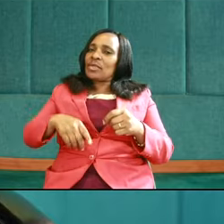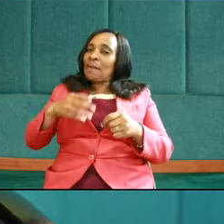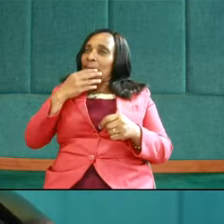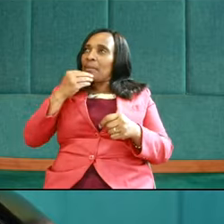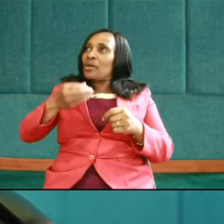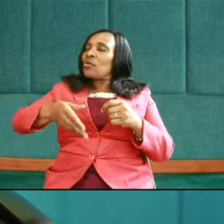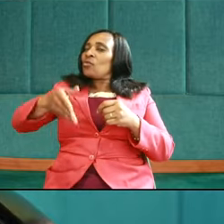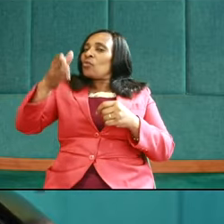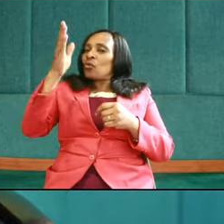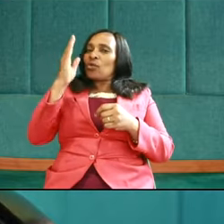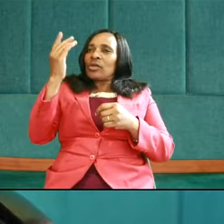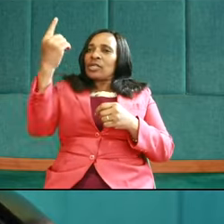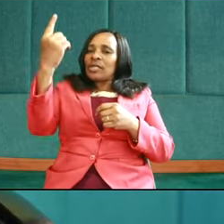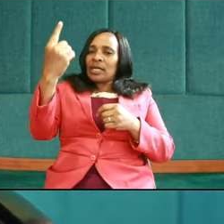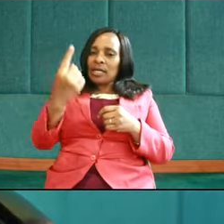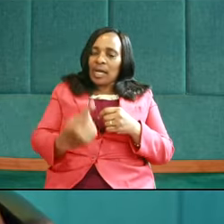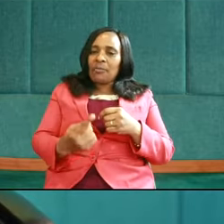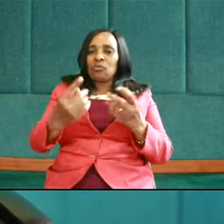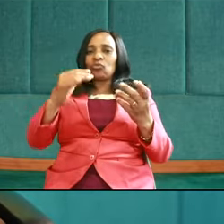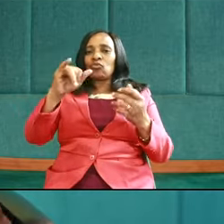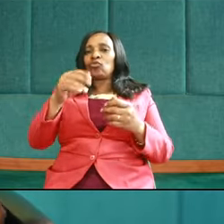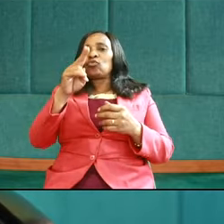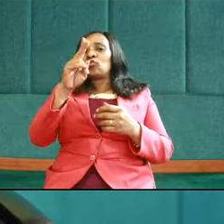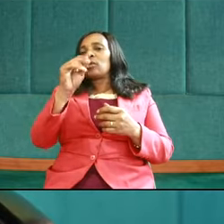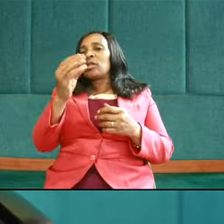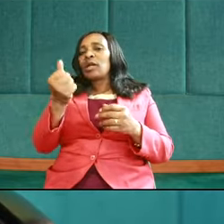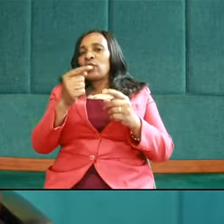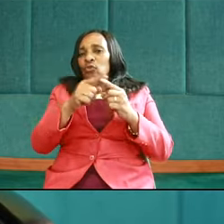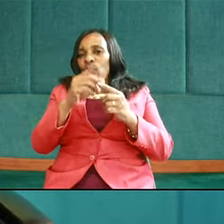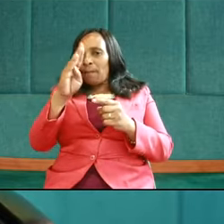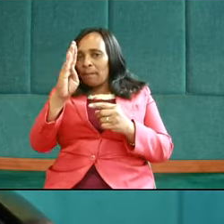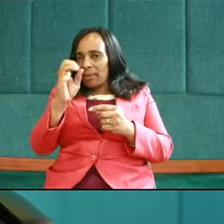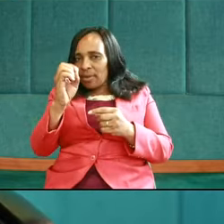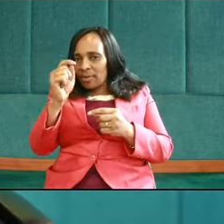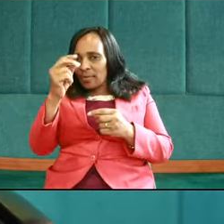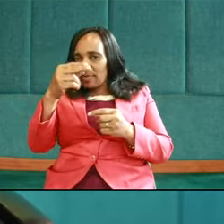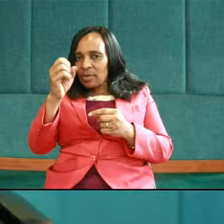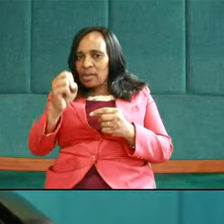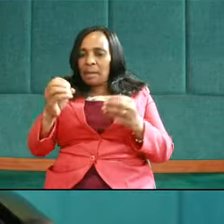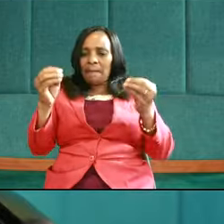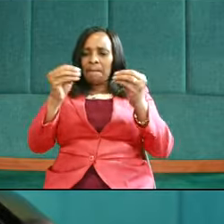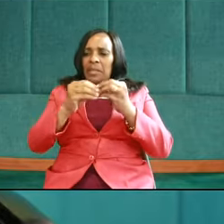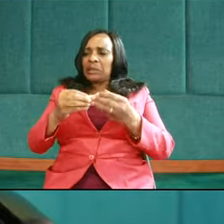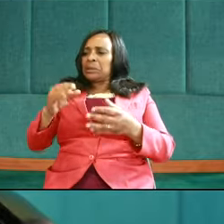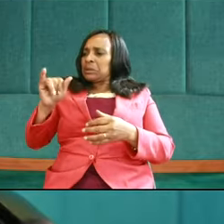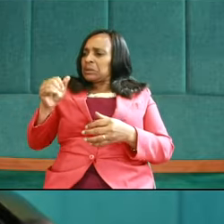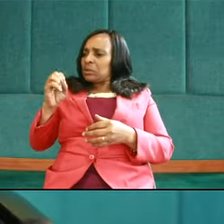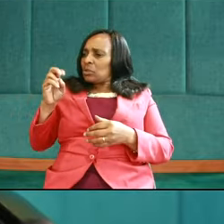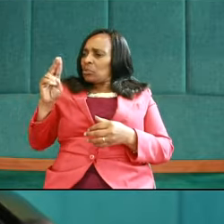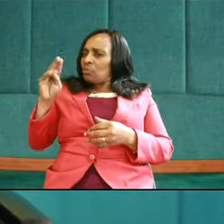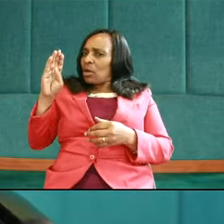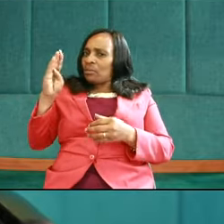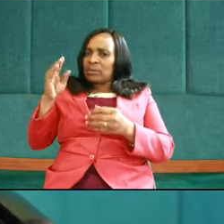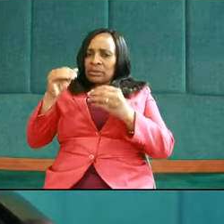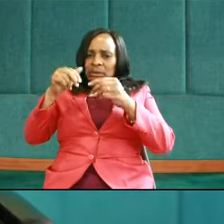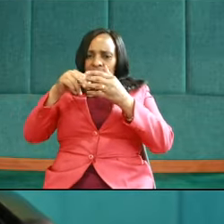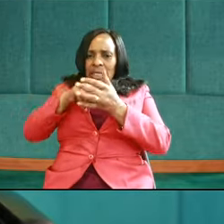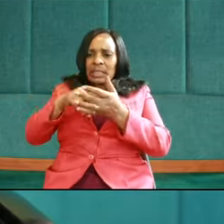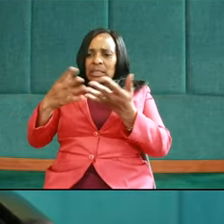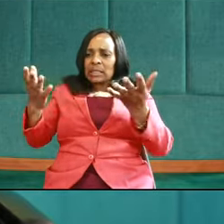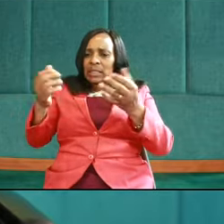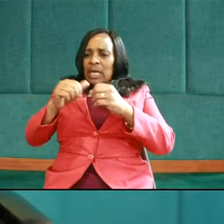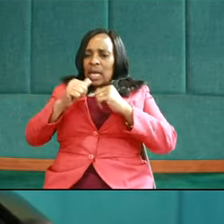of God came from Judah to Bethel. And he met Jeroboam there standing in front of the altar about to offer